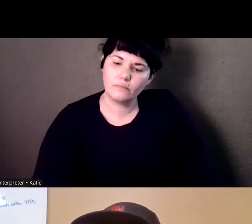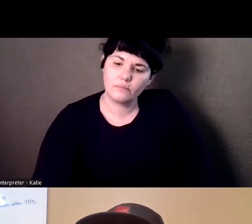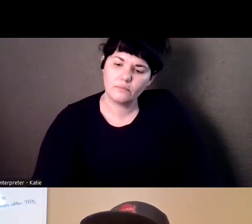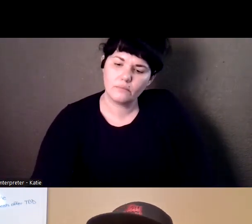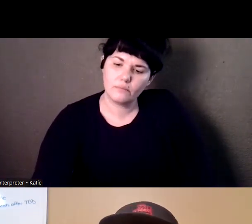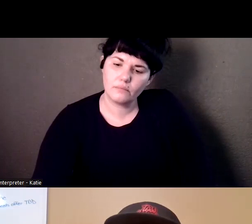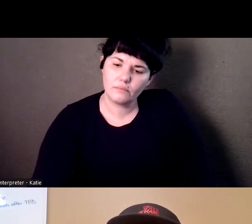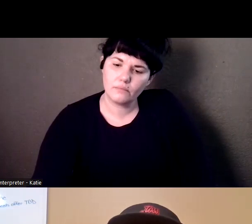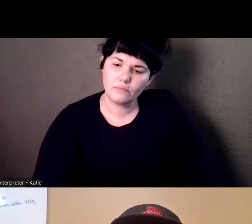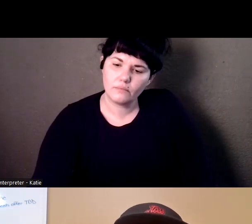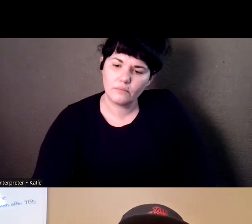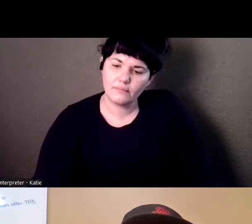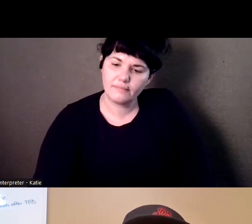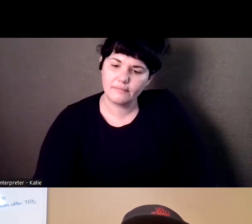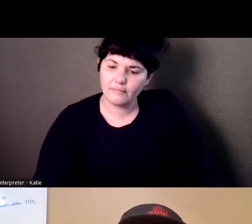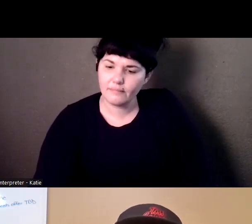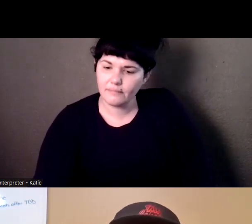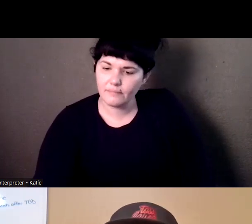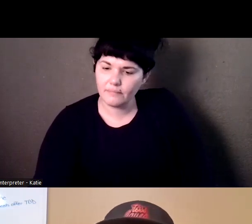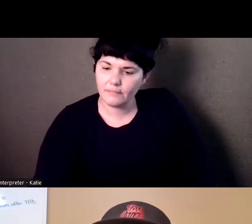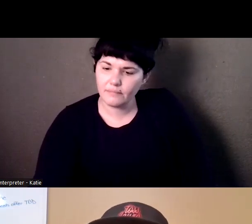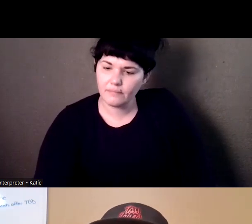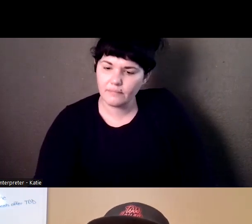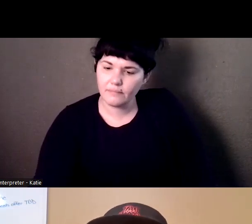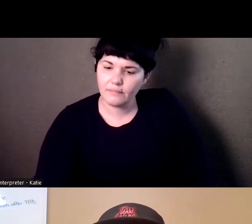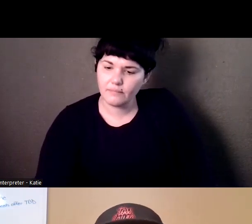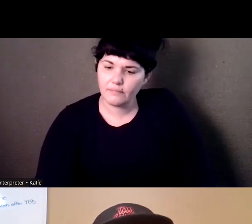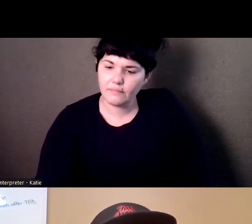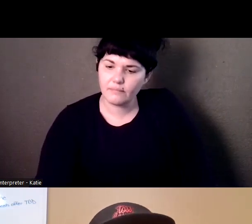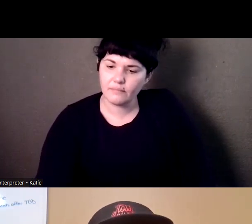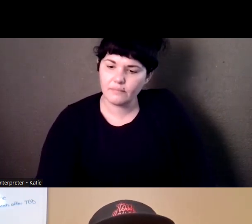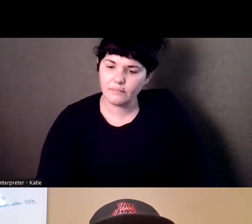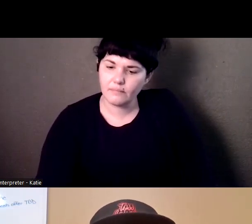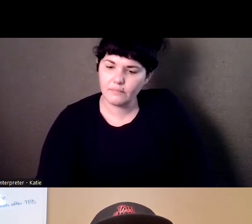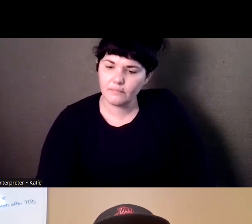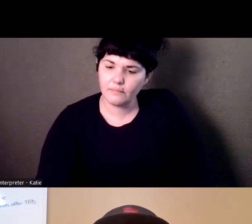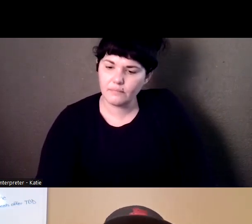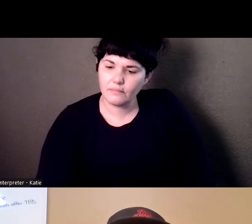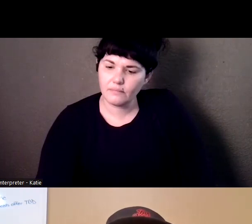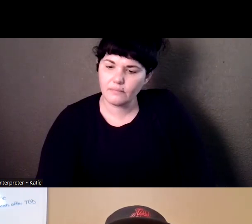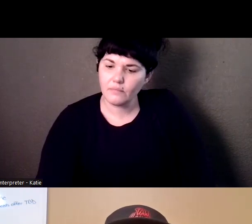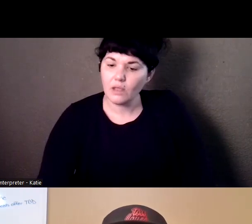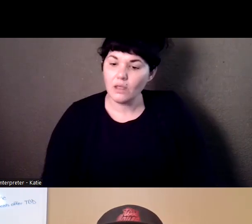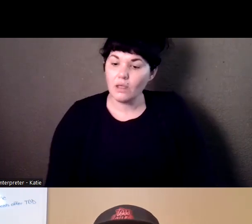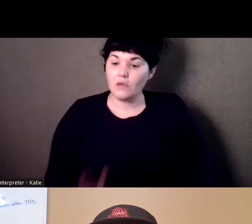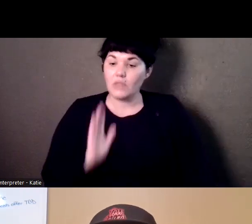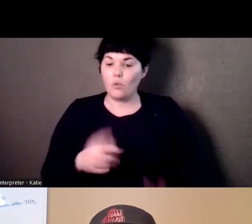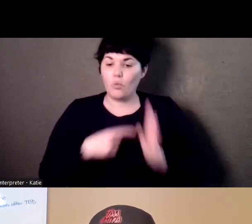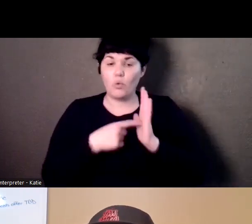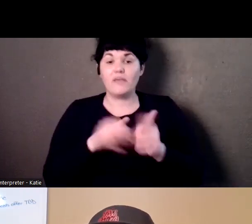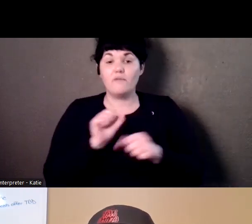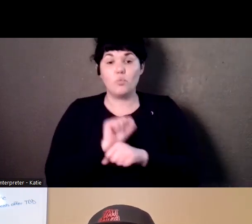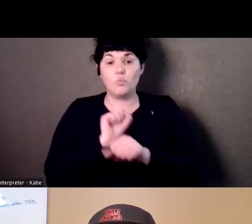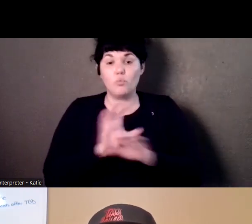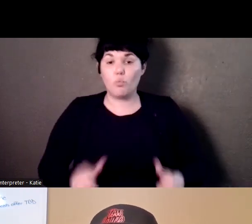Moving into the next slide. So Amazon is also striving to give you a work-life balance. So they want to make sure that you get paid time off